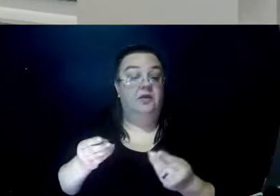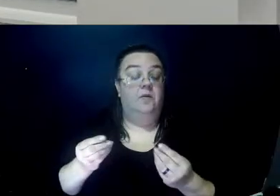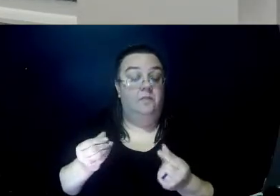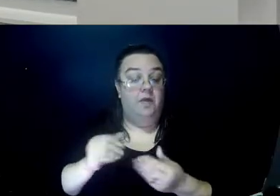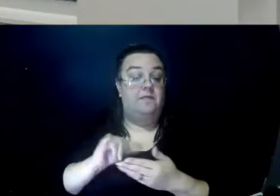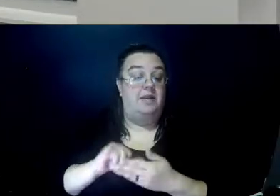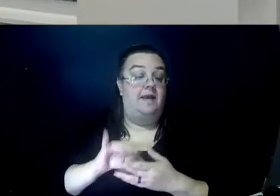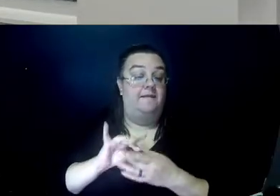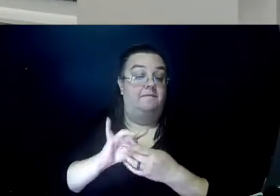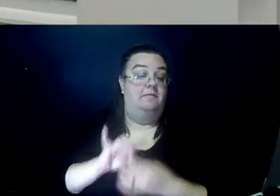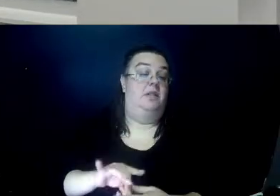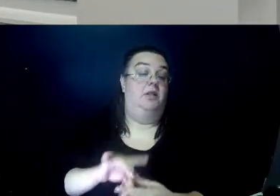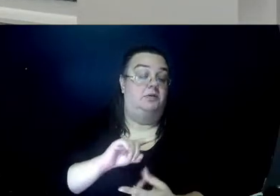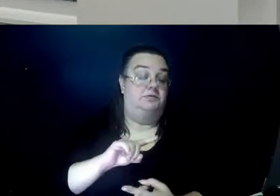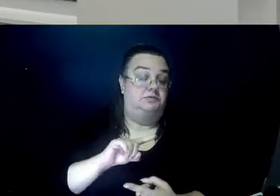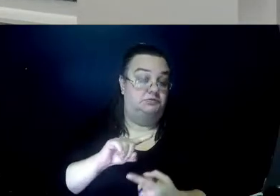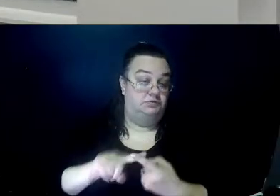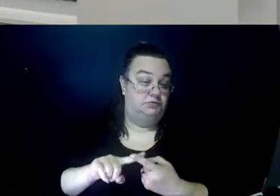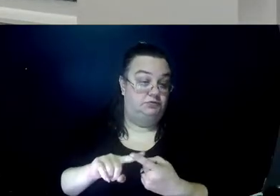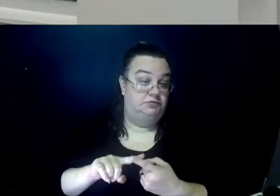to